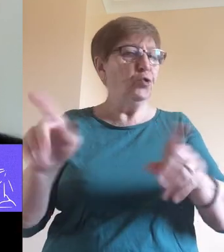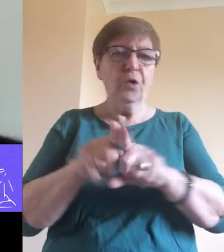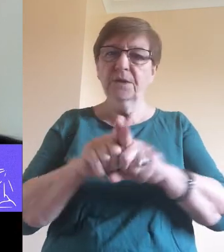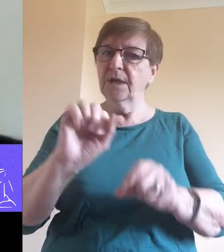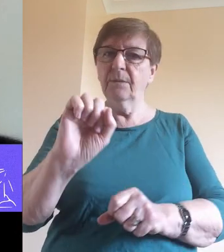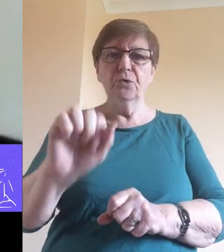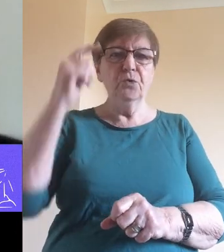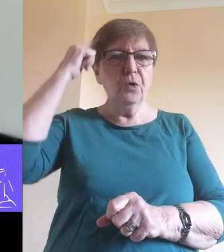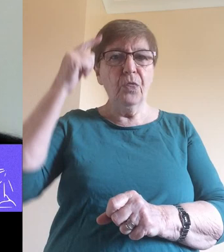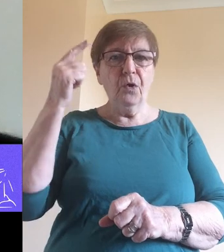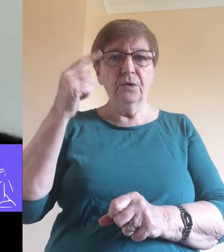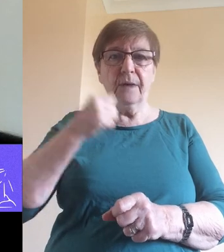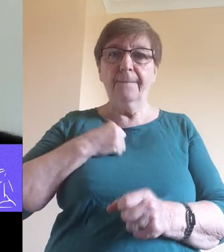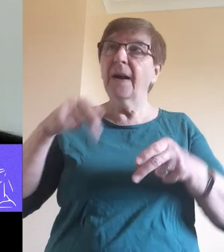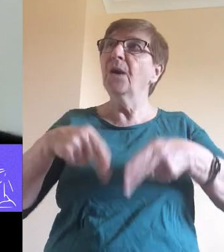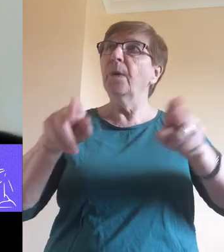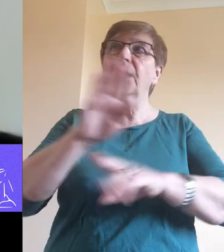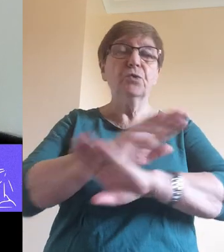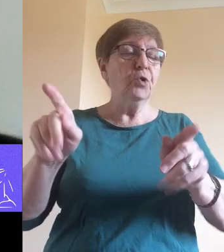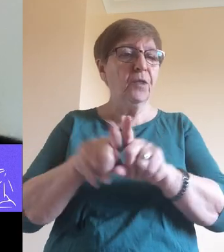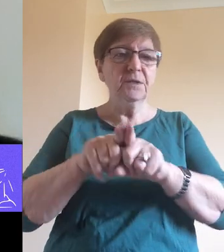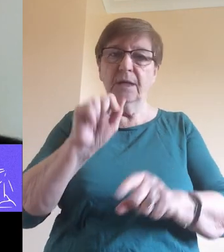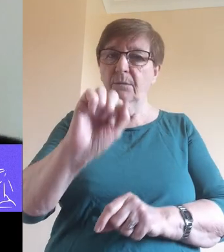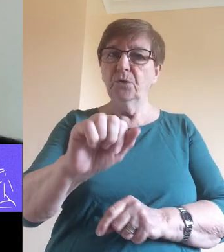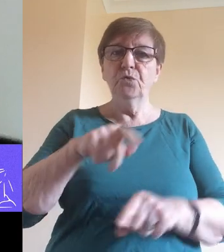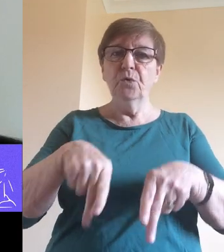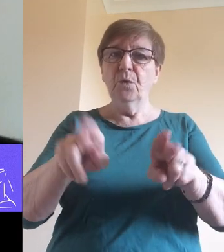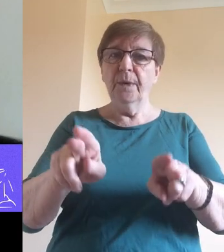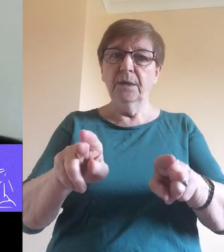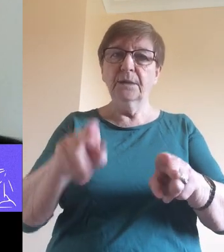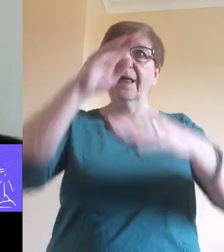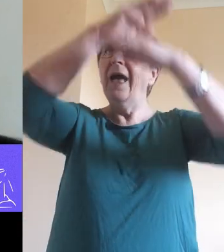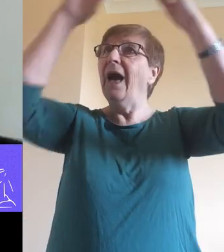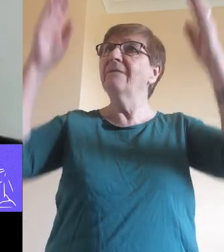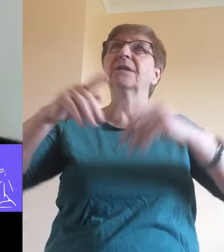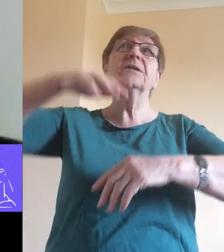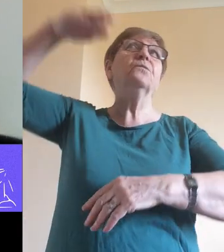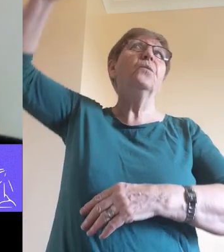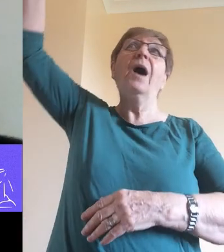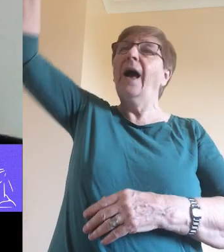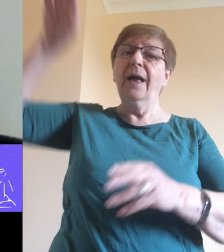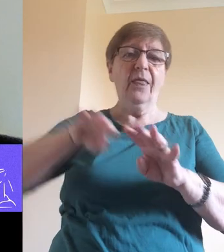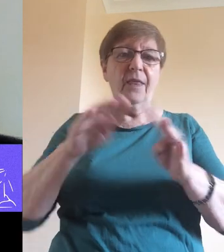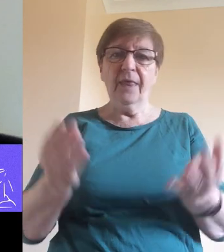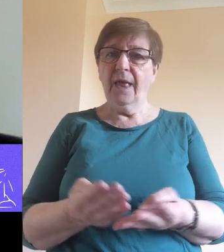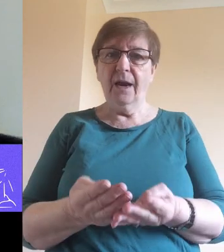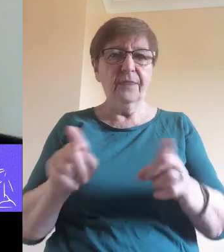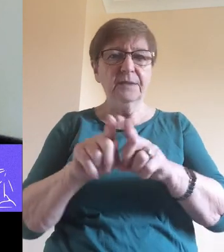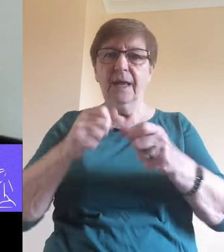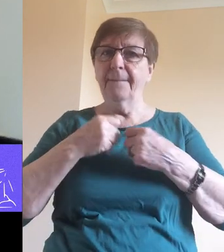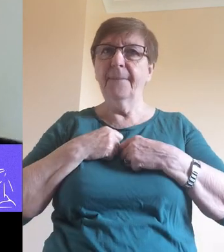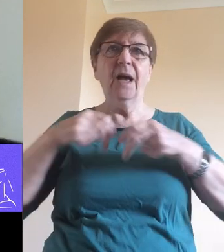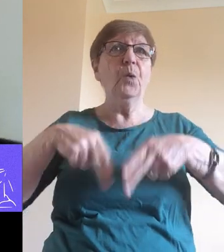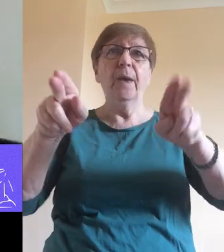your ways my ways, declares the Lord. As the heavens are higher than the earth, so are my ways higher than your